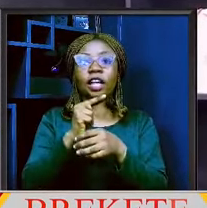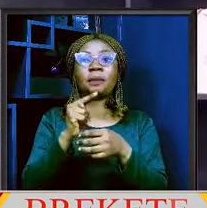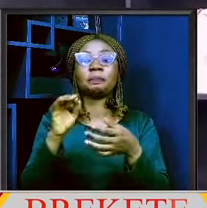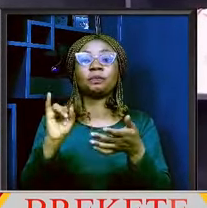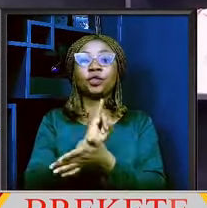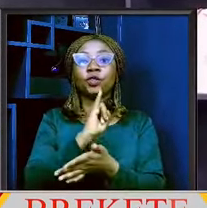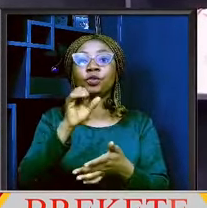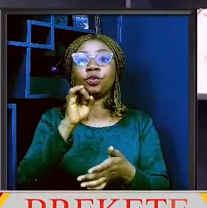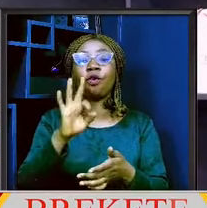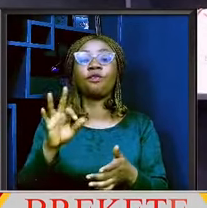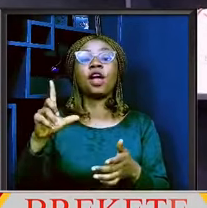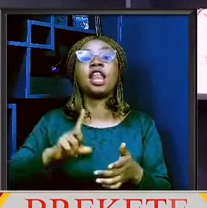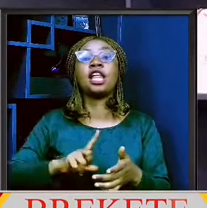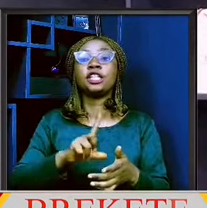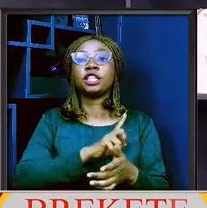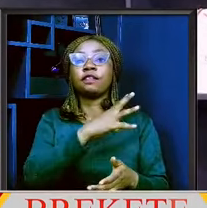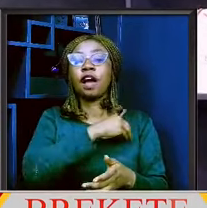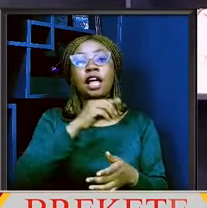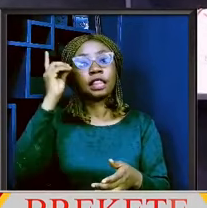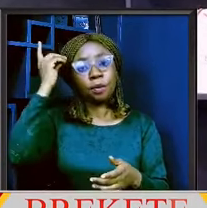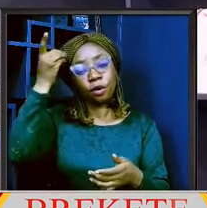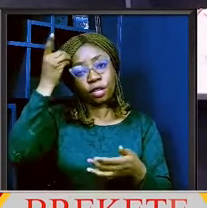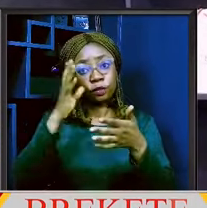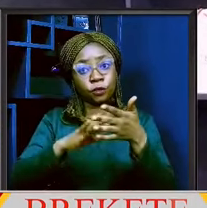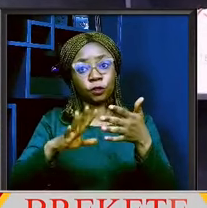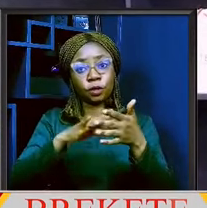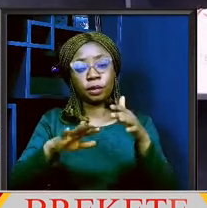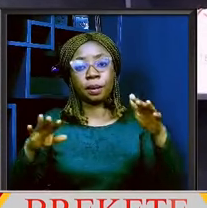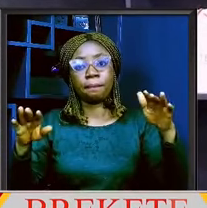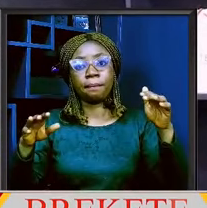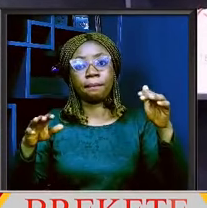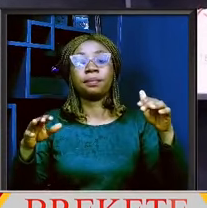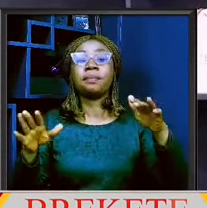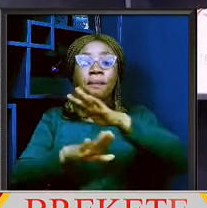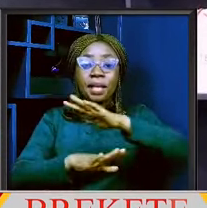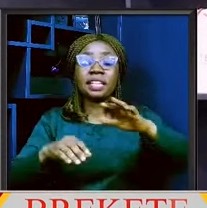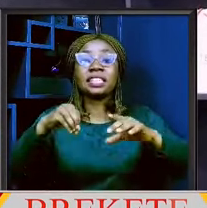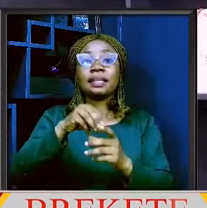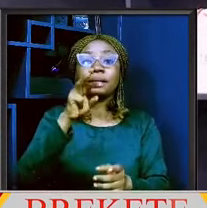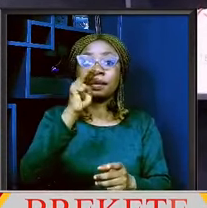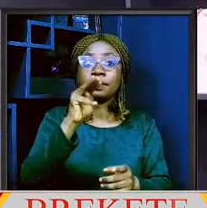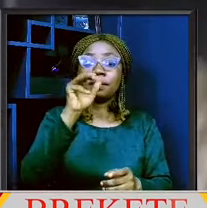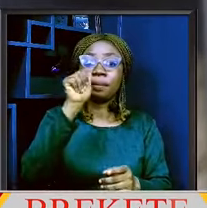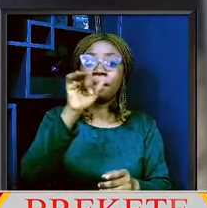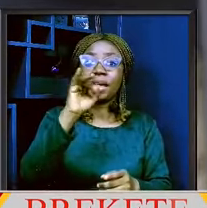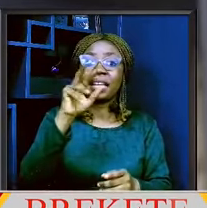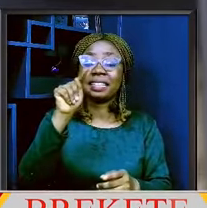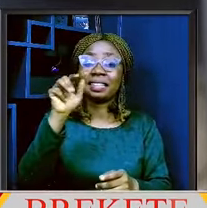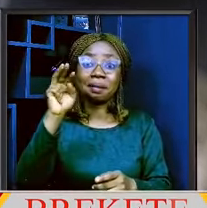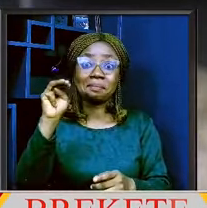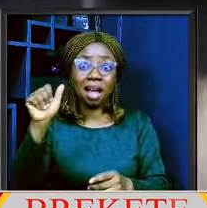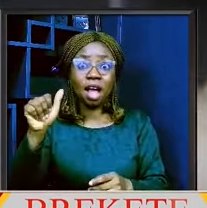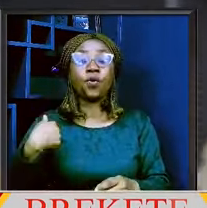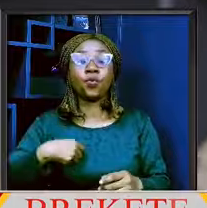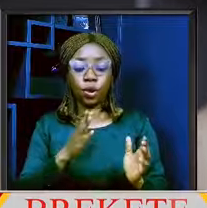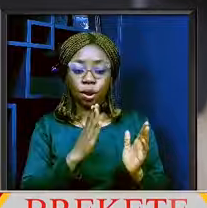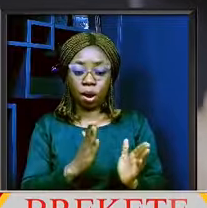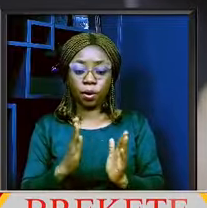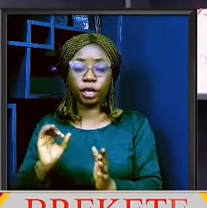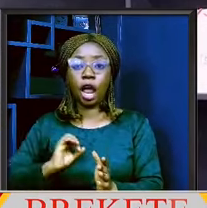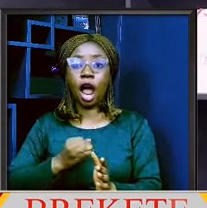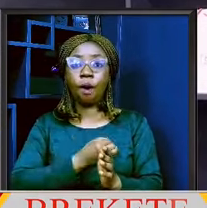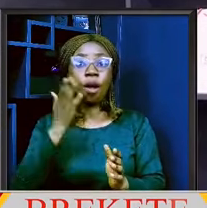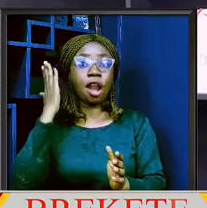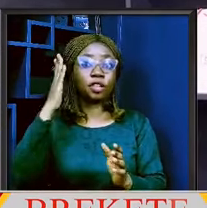of Legislative and Democratic Studies, based in Maitama here. Mm-hmm. And so we organize our lectures on weekends.